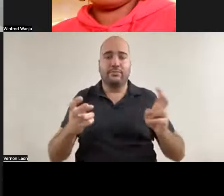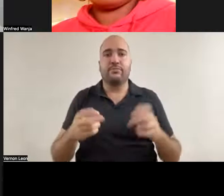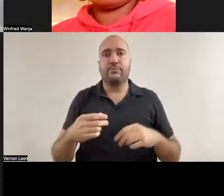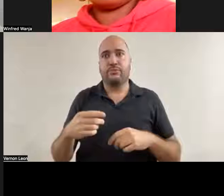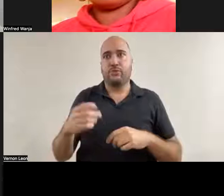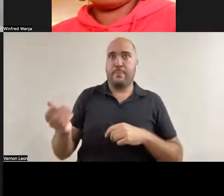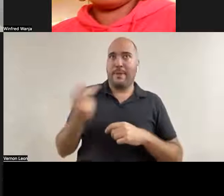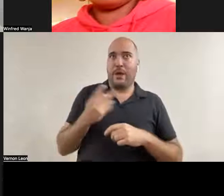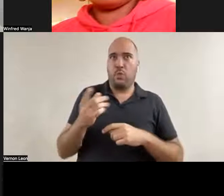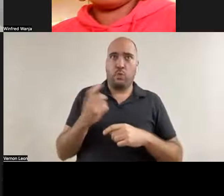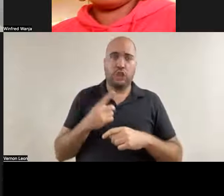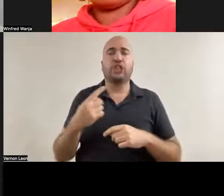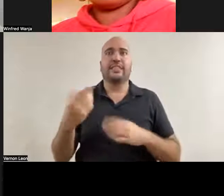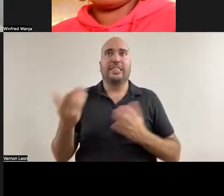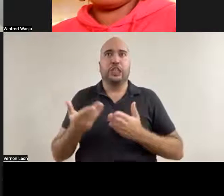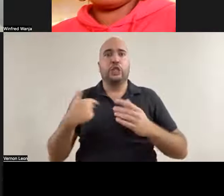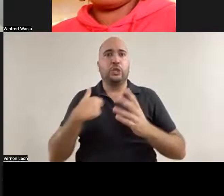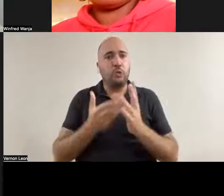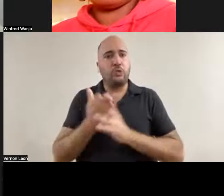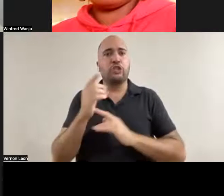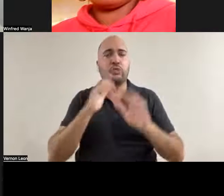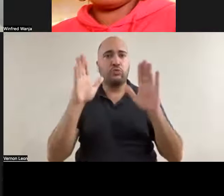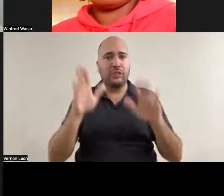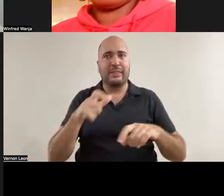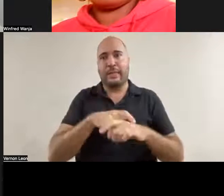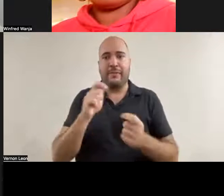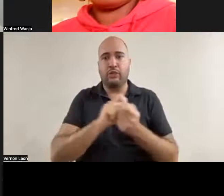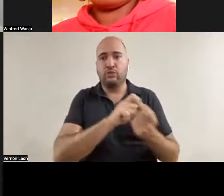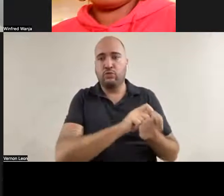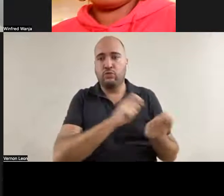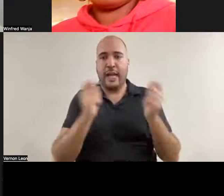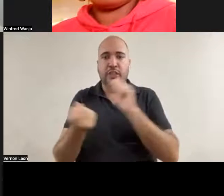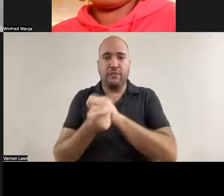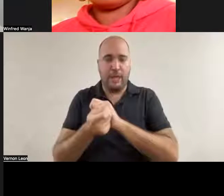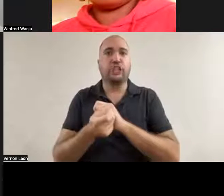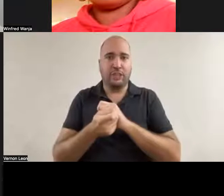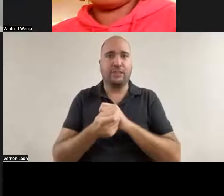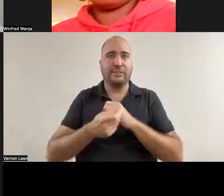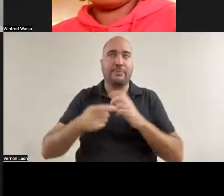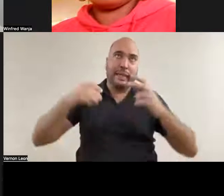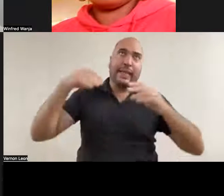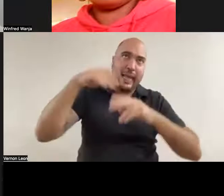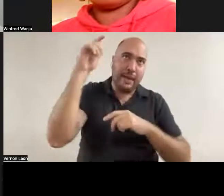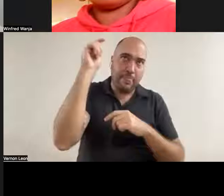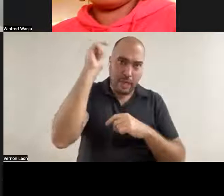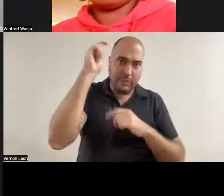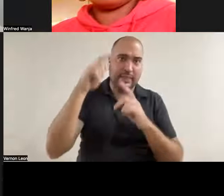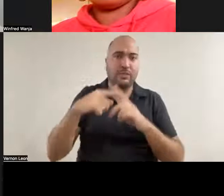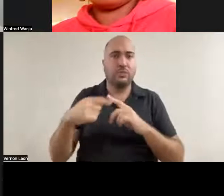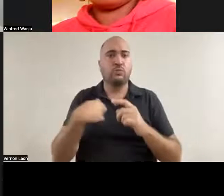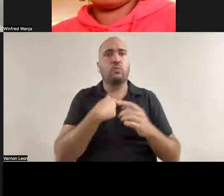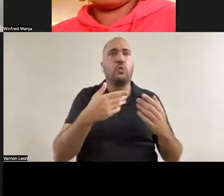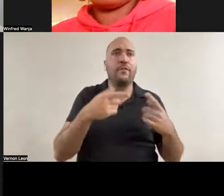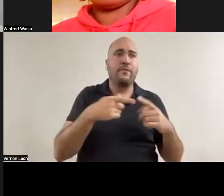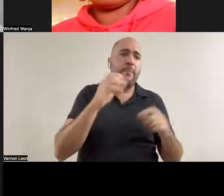we're going through this really incredible time of transformation. In principle, I would say we're going from the moral,